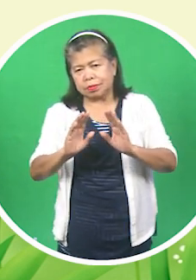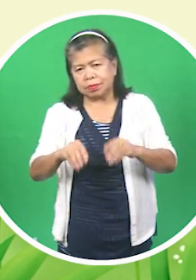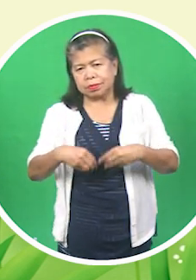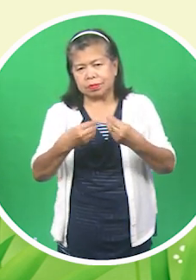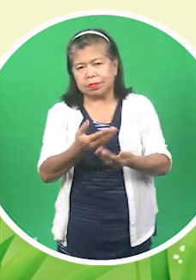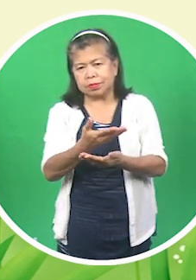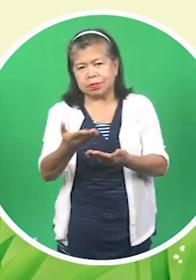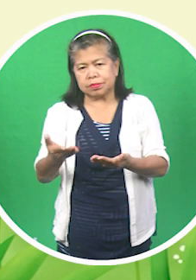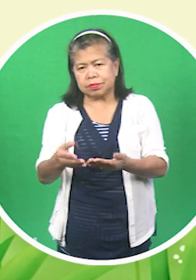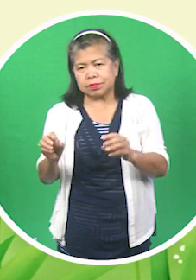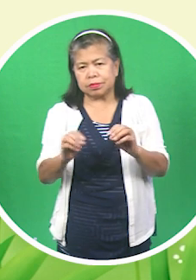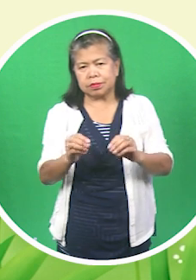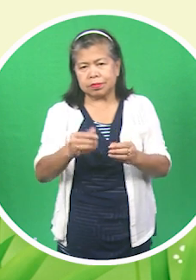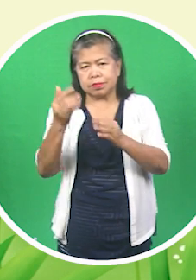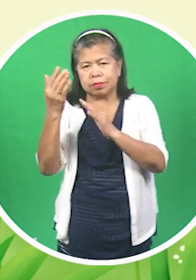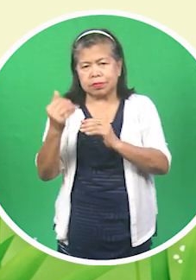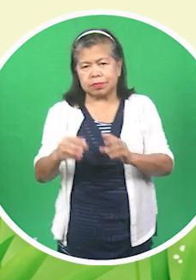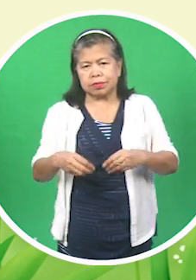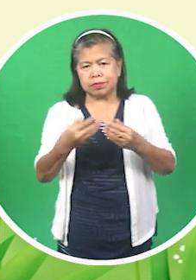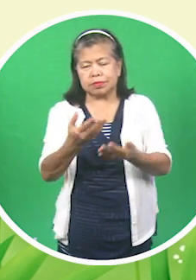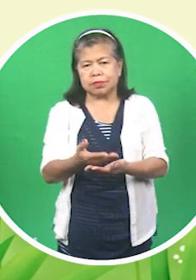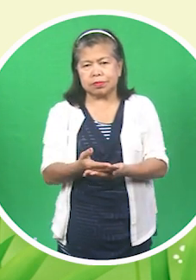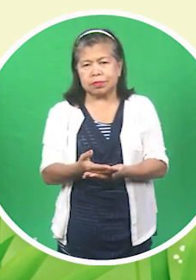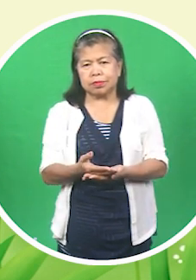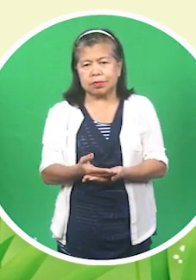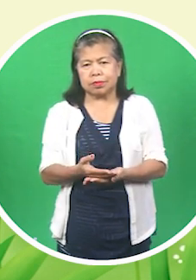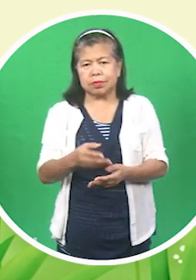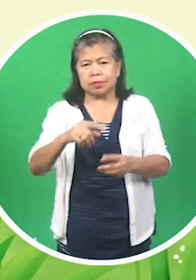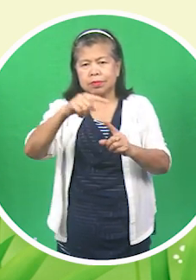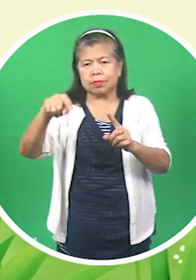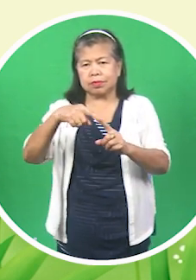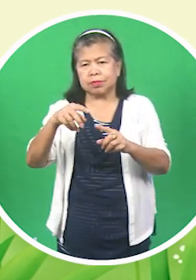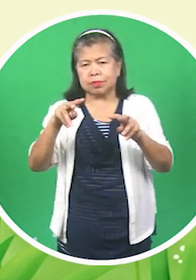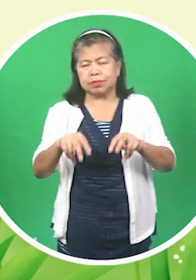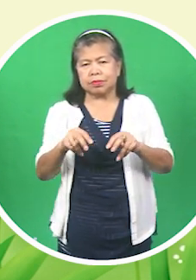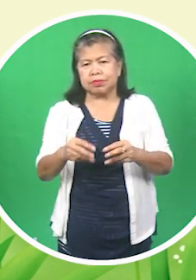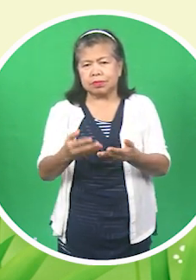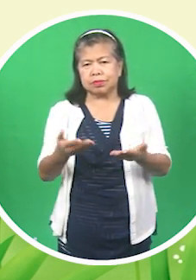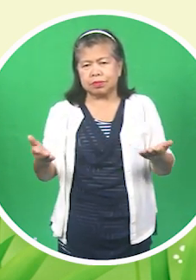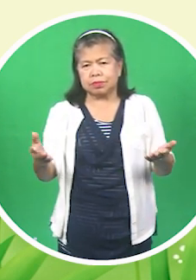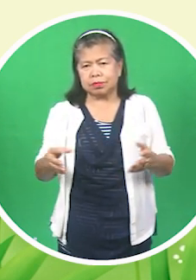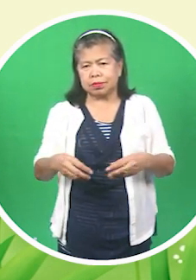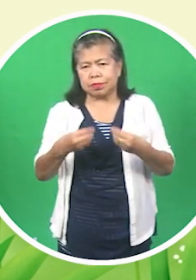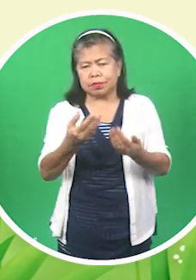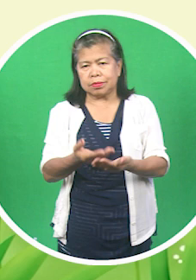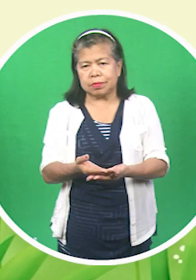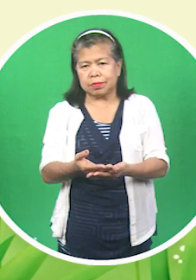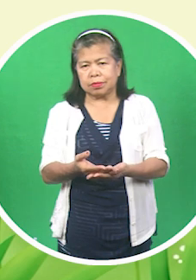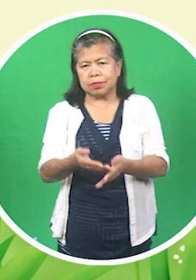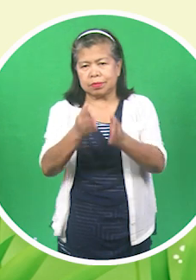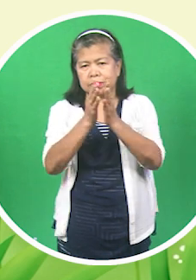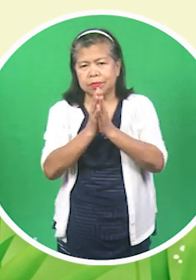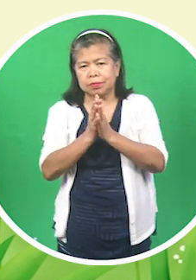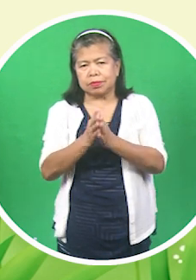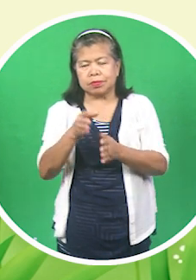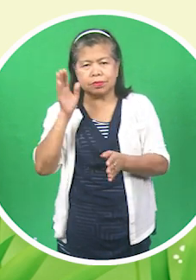sad, and we too don't feel good, right? When you need something from someone,